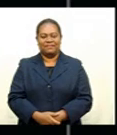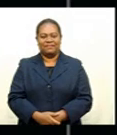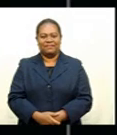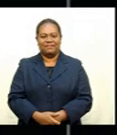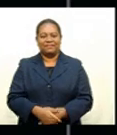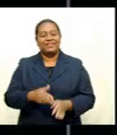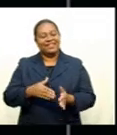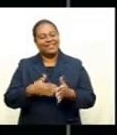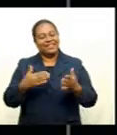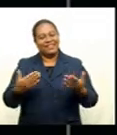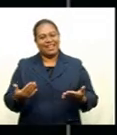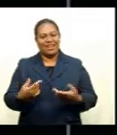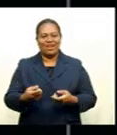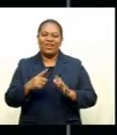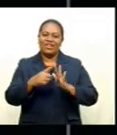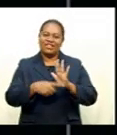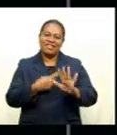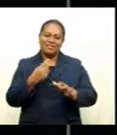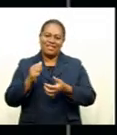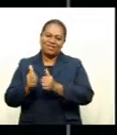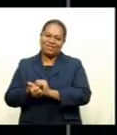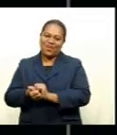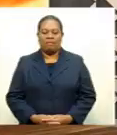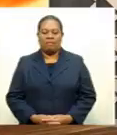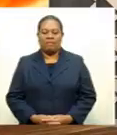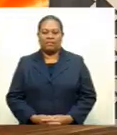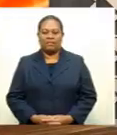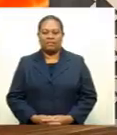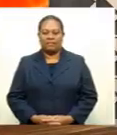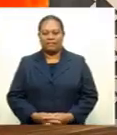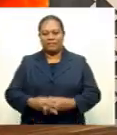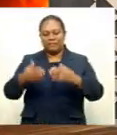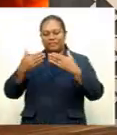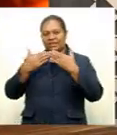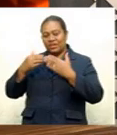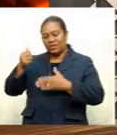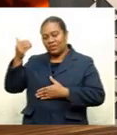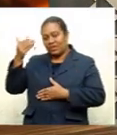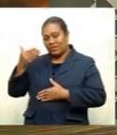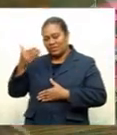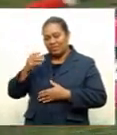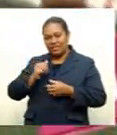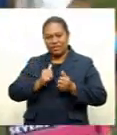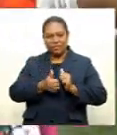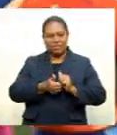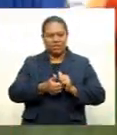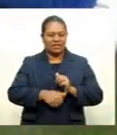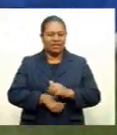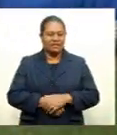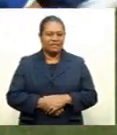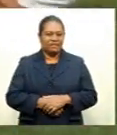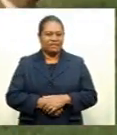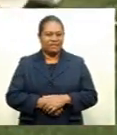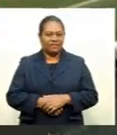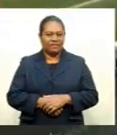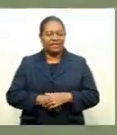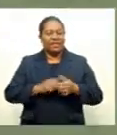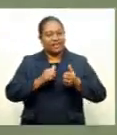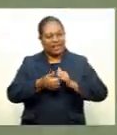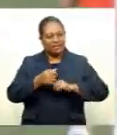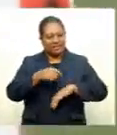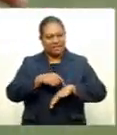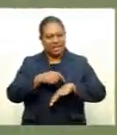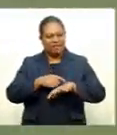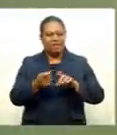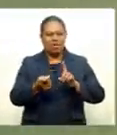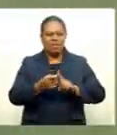We join Jamie now for sports. Thank you and good evening. Ahead in sports. Game time for Mboti 2